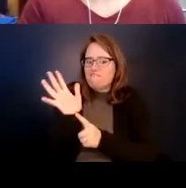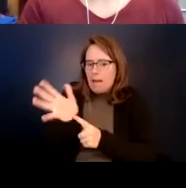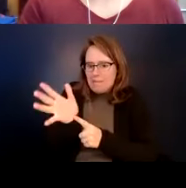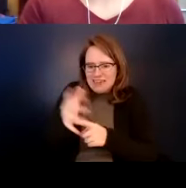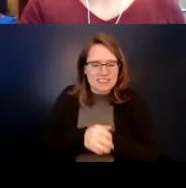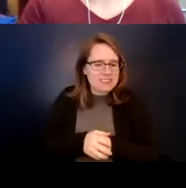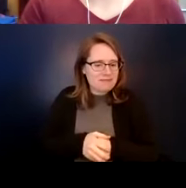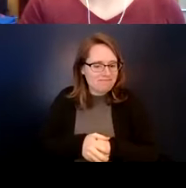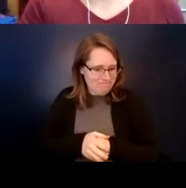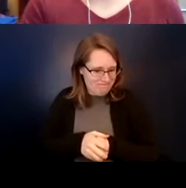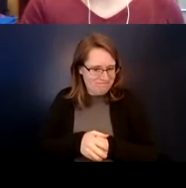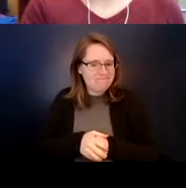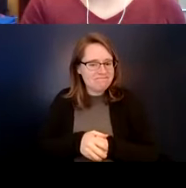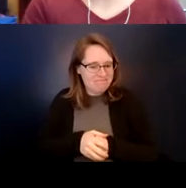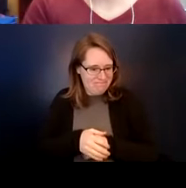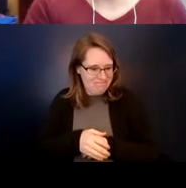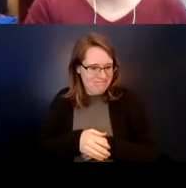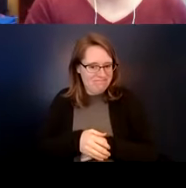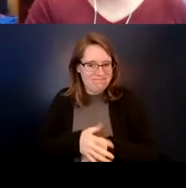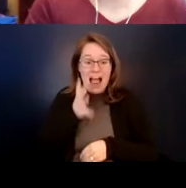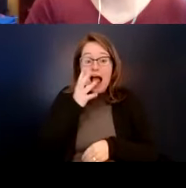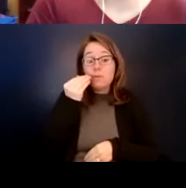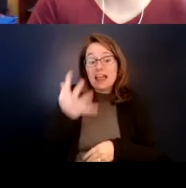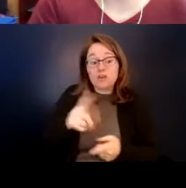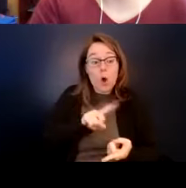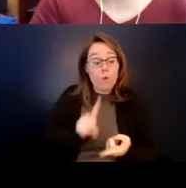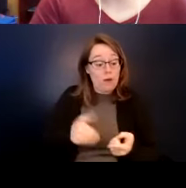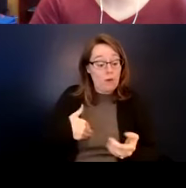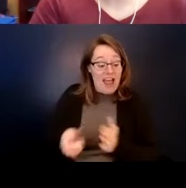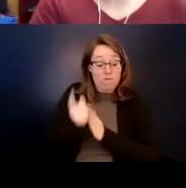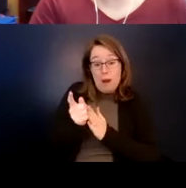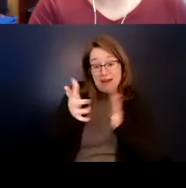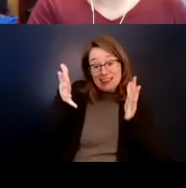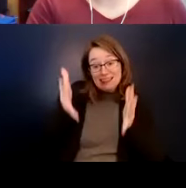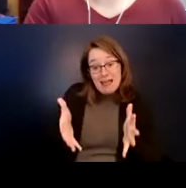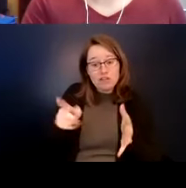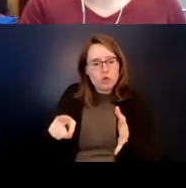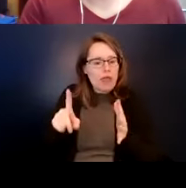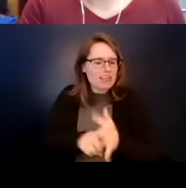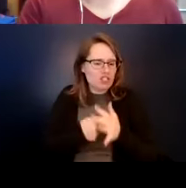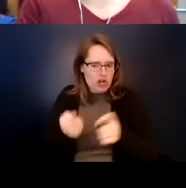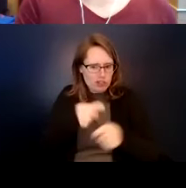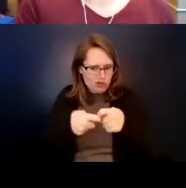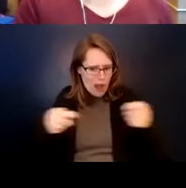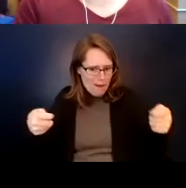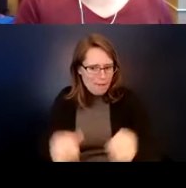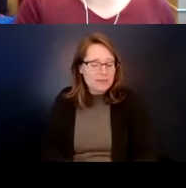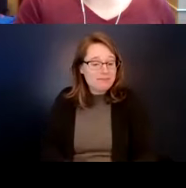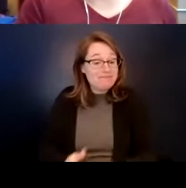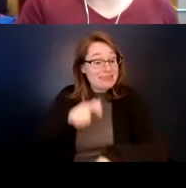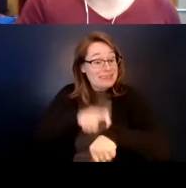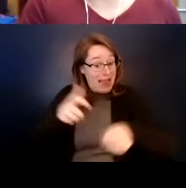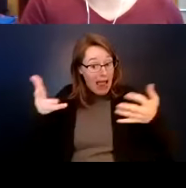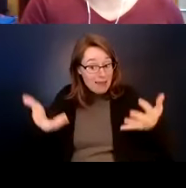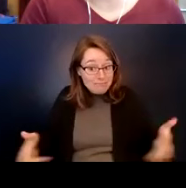down. I'll let you know when there's 1 minute left so you can start wrapping up. And after time is up, you're